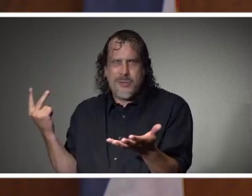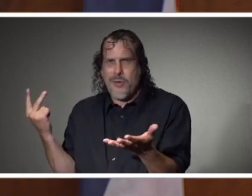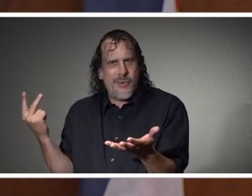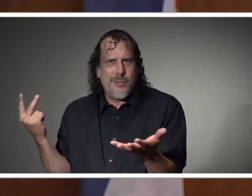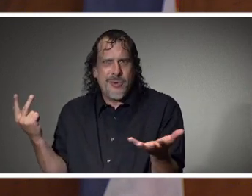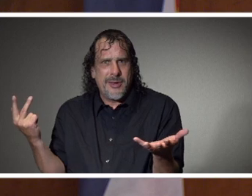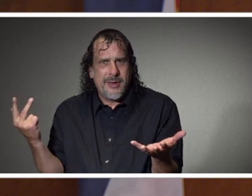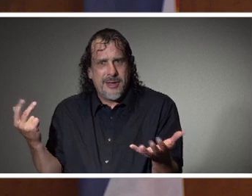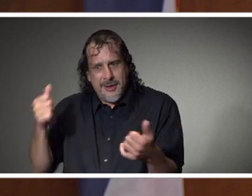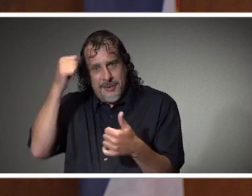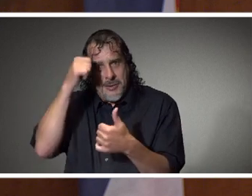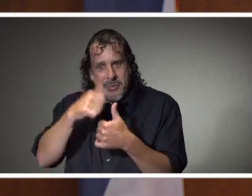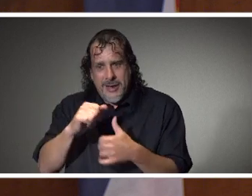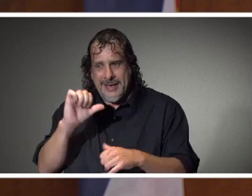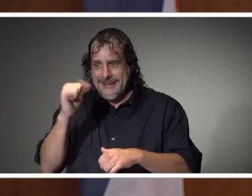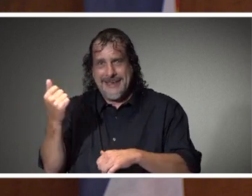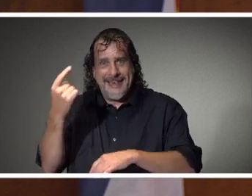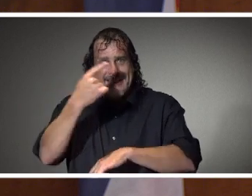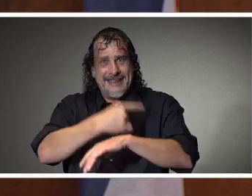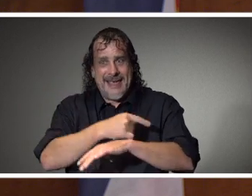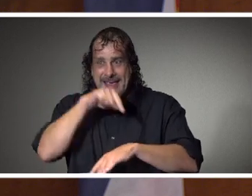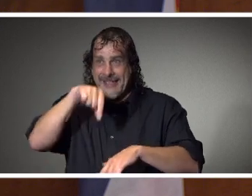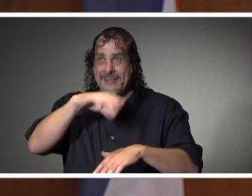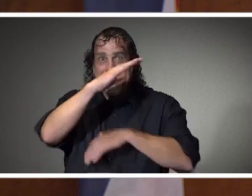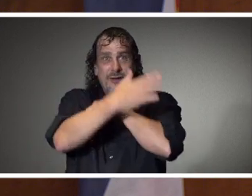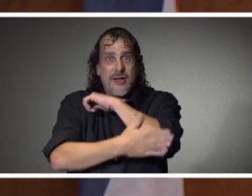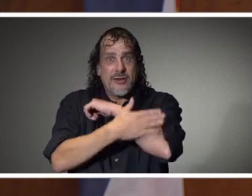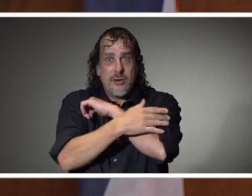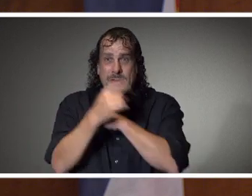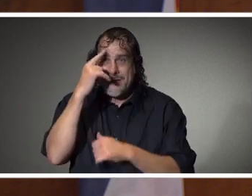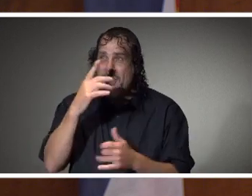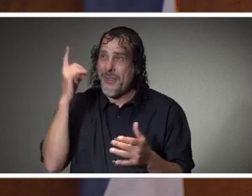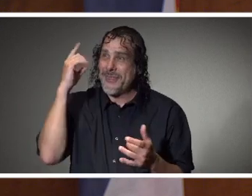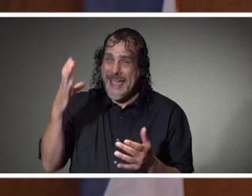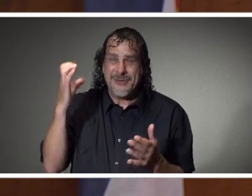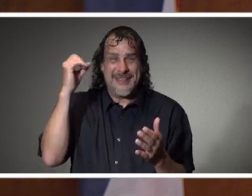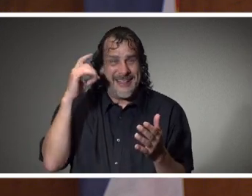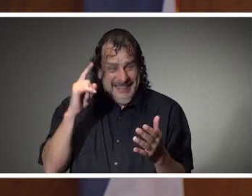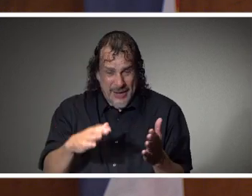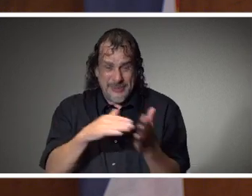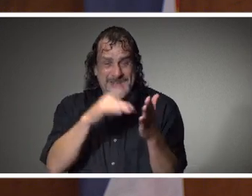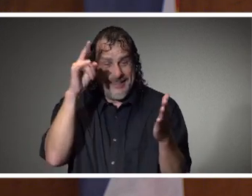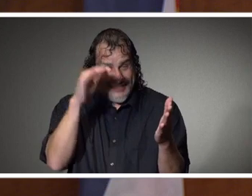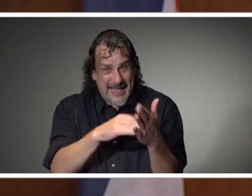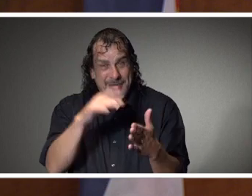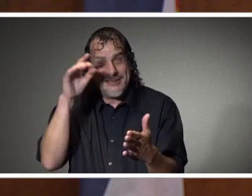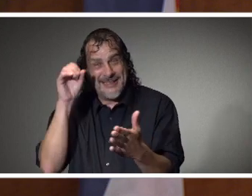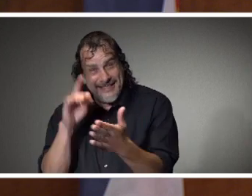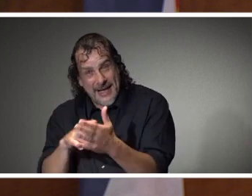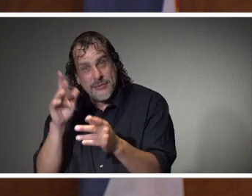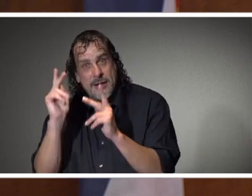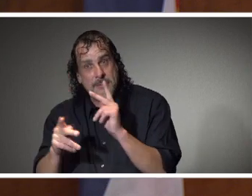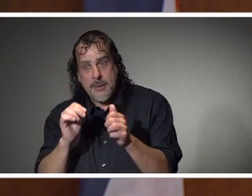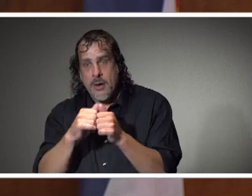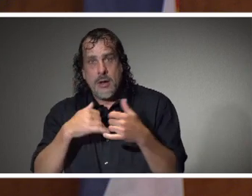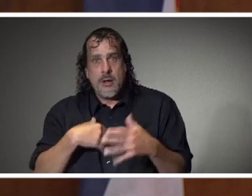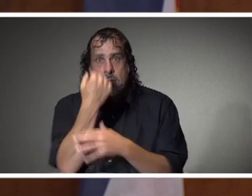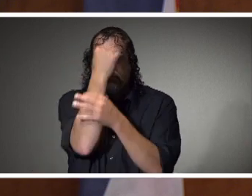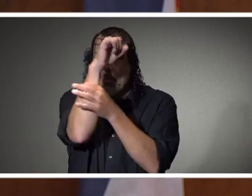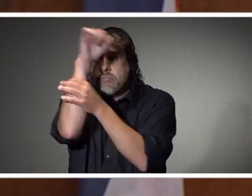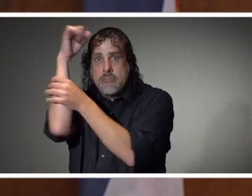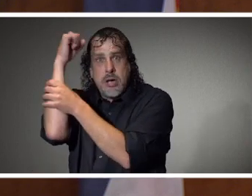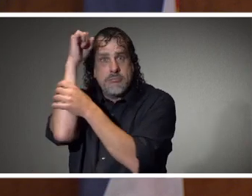forget that we went through a 10-day period in this country in which we saw thousands and thousands and thousands of individuals exercising their First Amendment